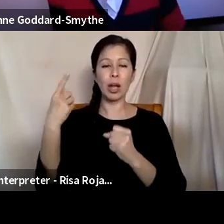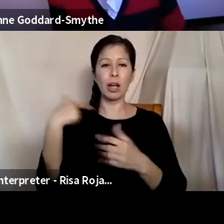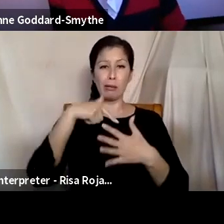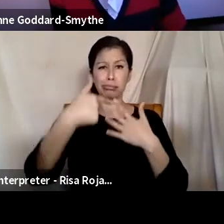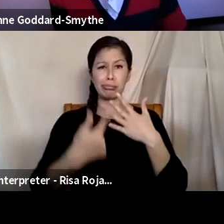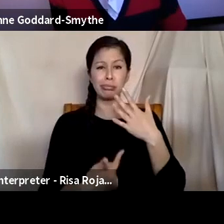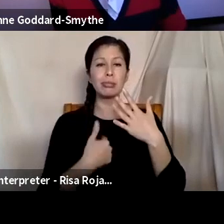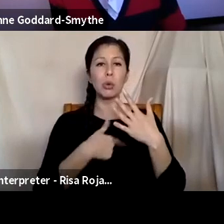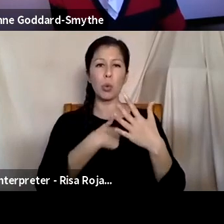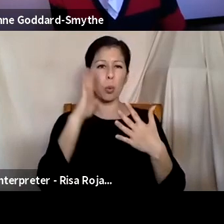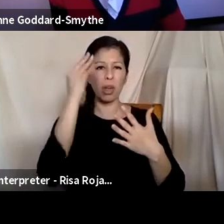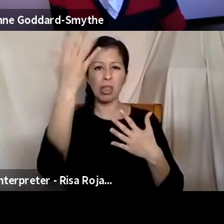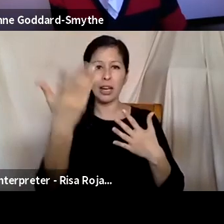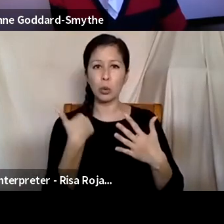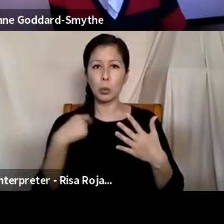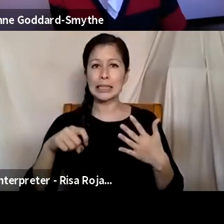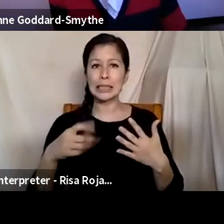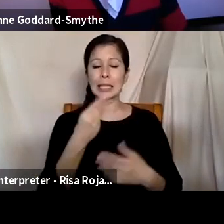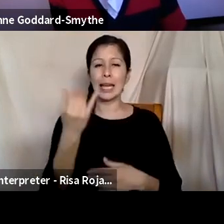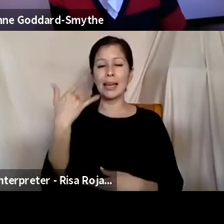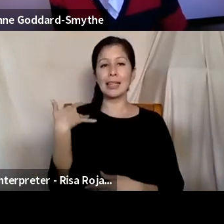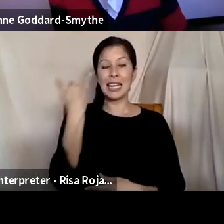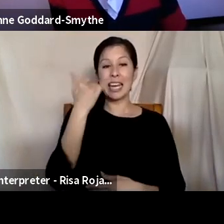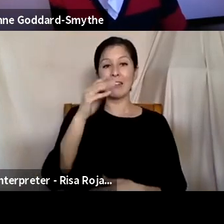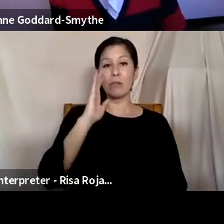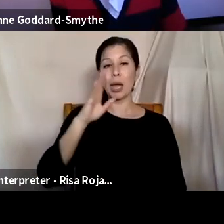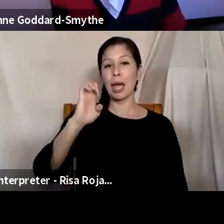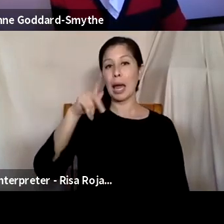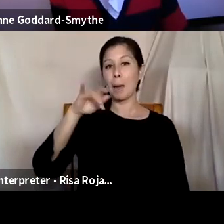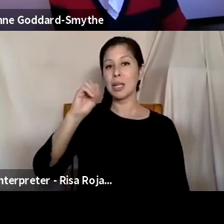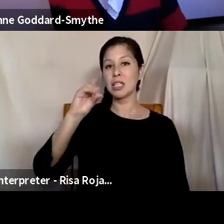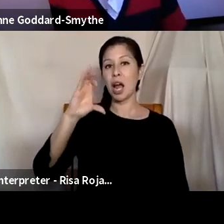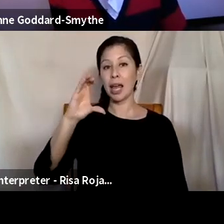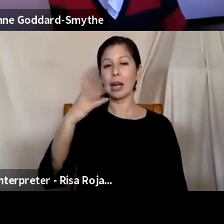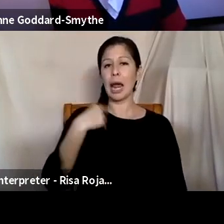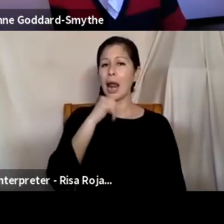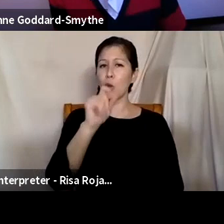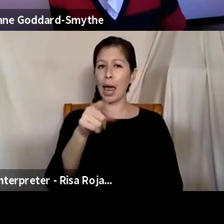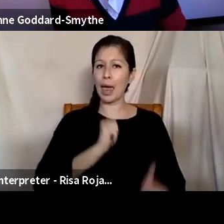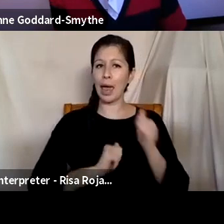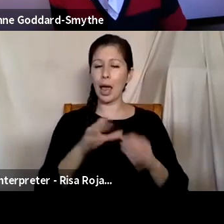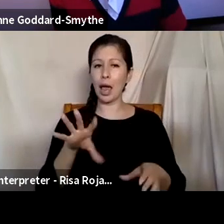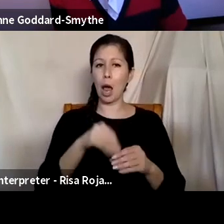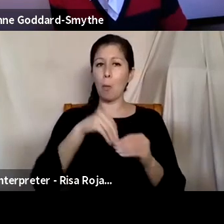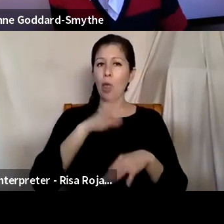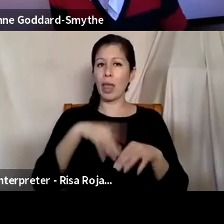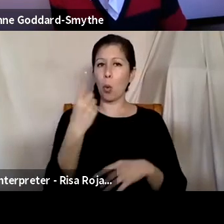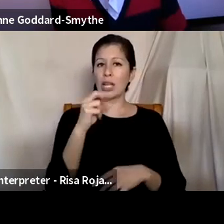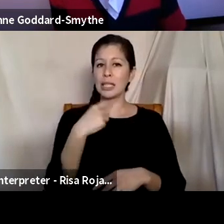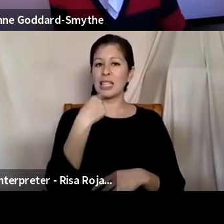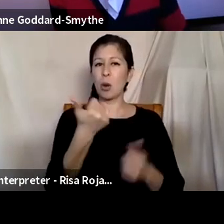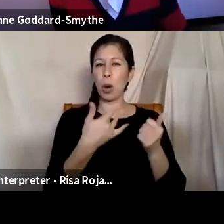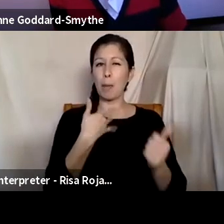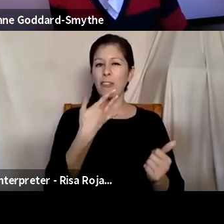ask for. And usually if it's for episodic and I don't ask actors to prepare more than one scene and I tell them which scene